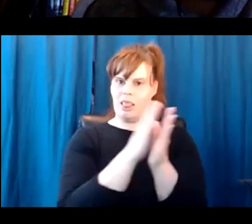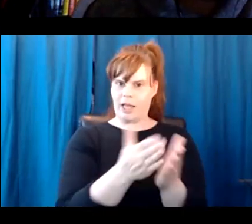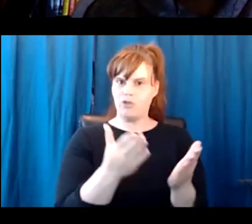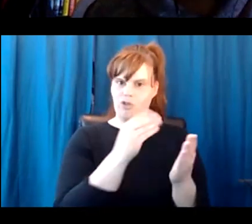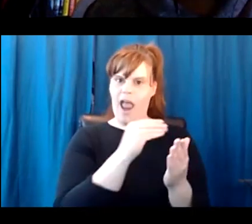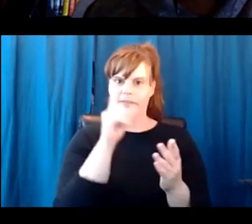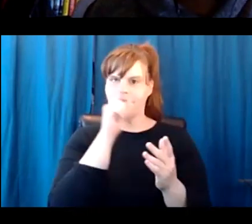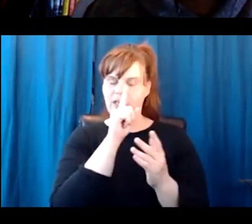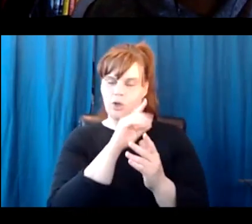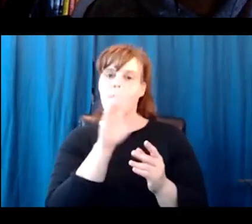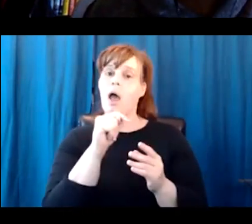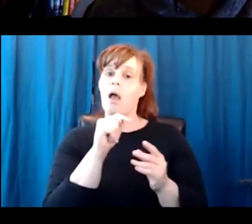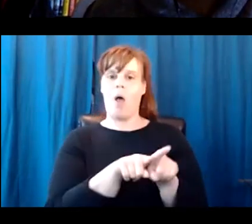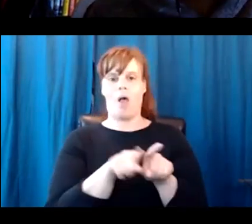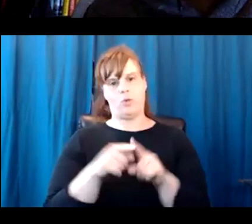well.